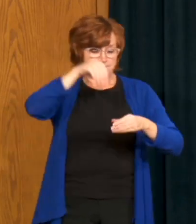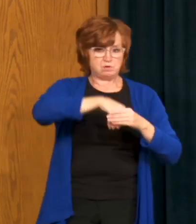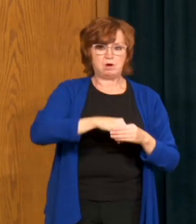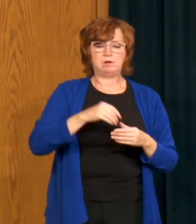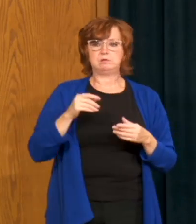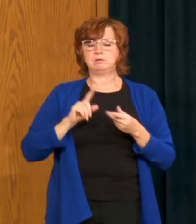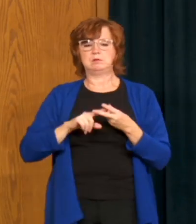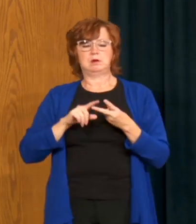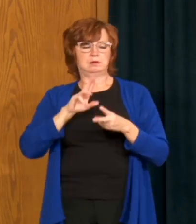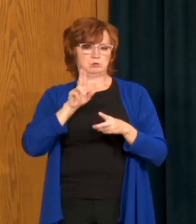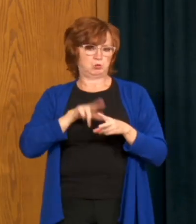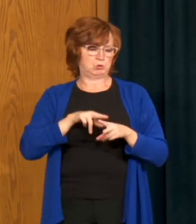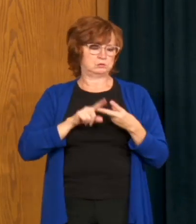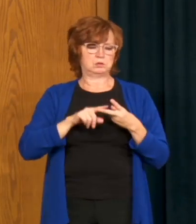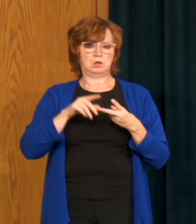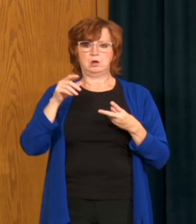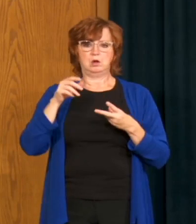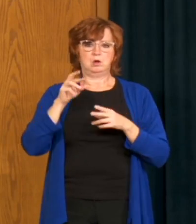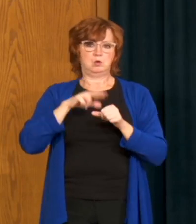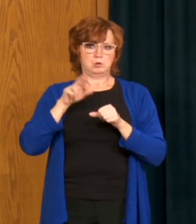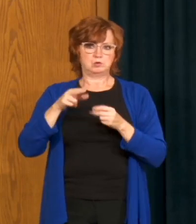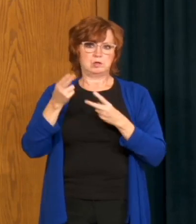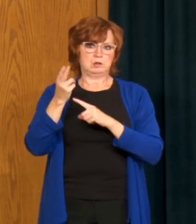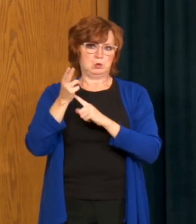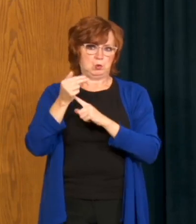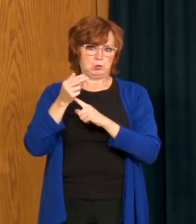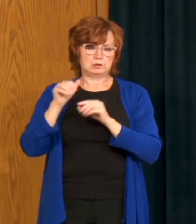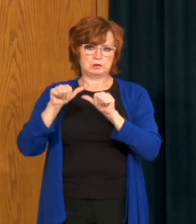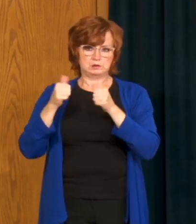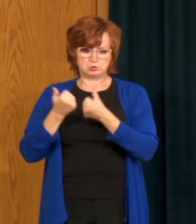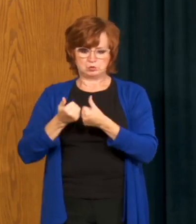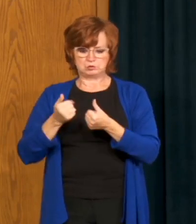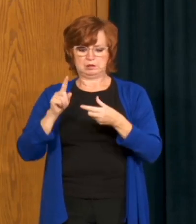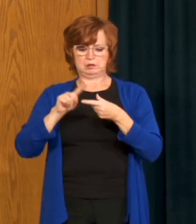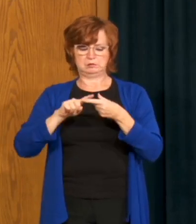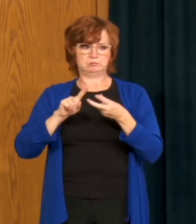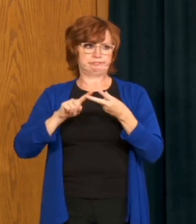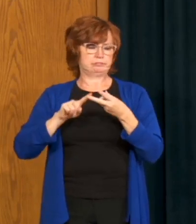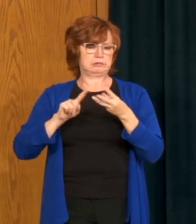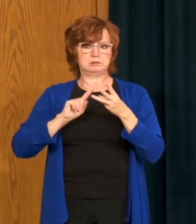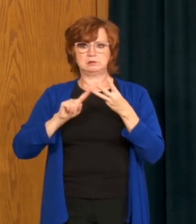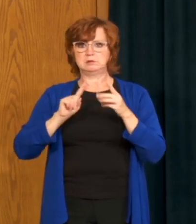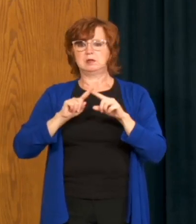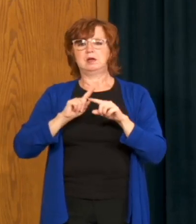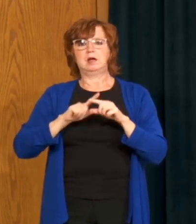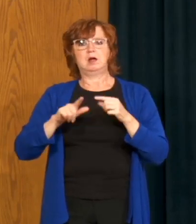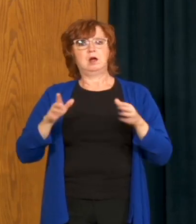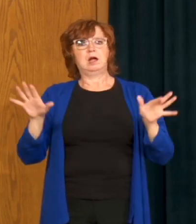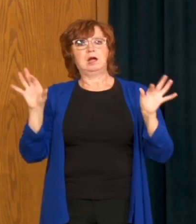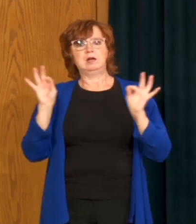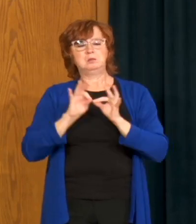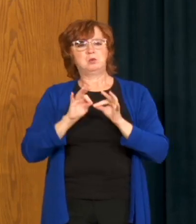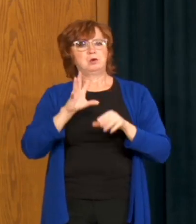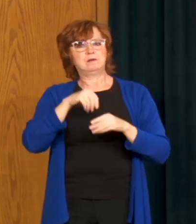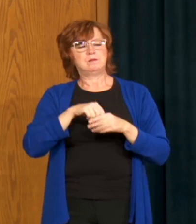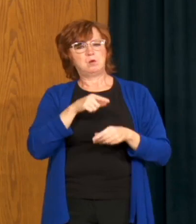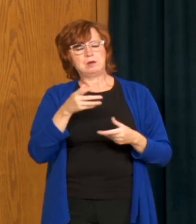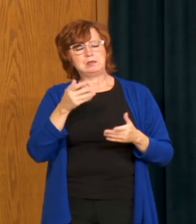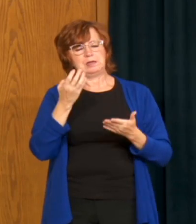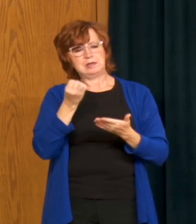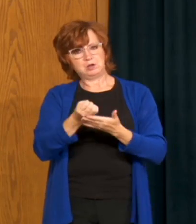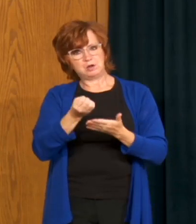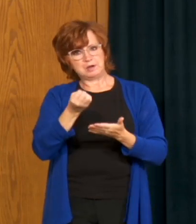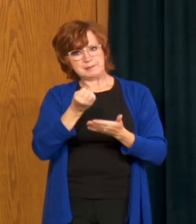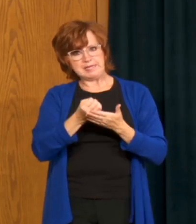the Regina Hotels Association and others in and around Regina, was the economic opportunity that this